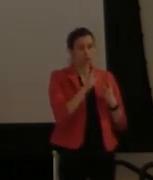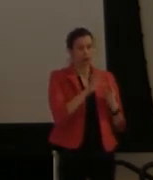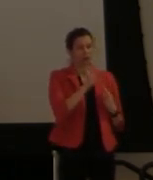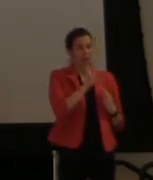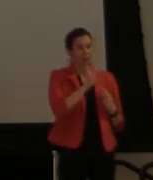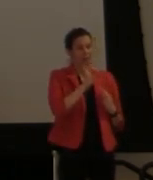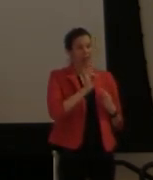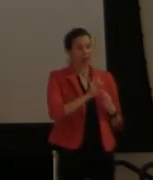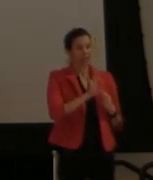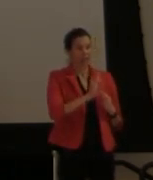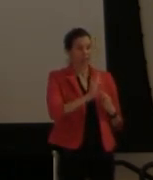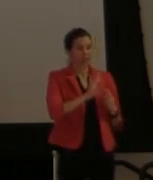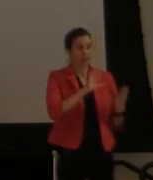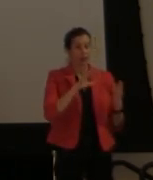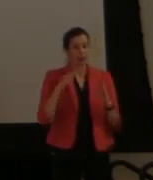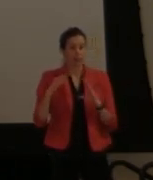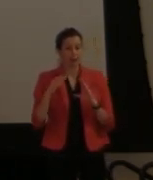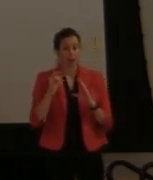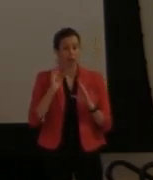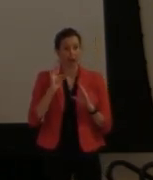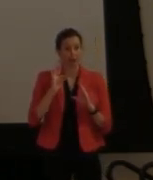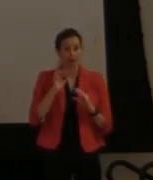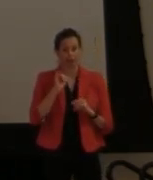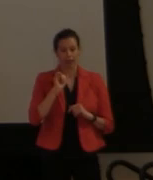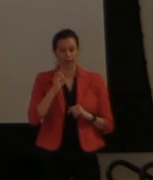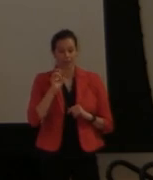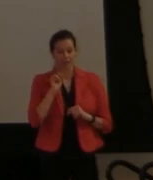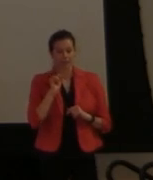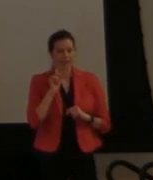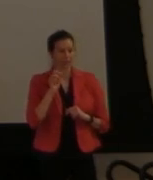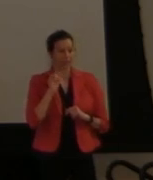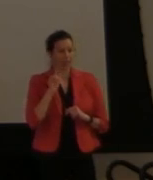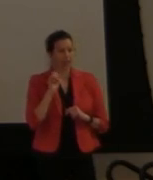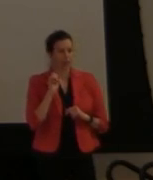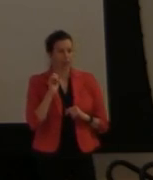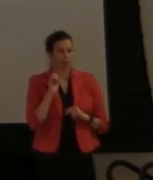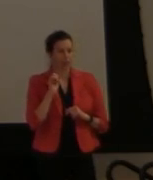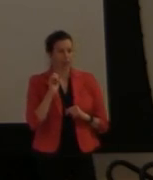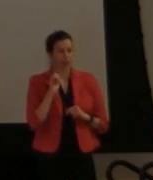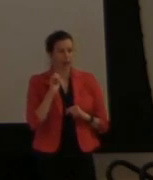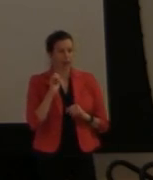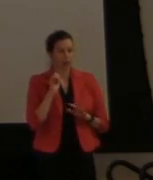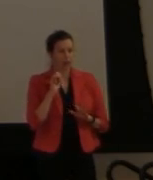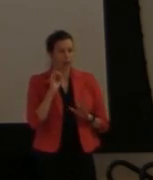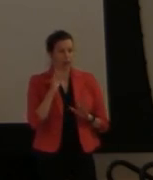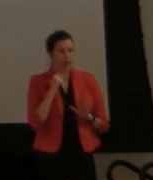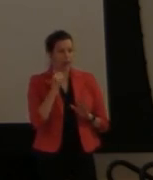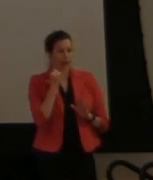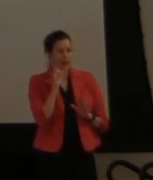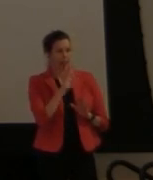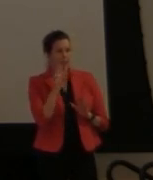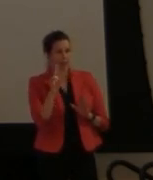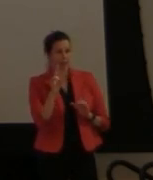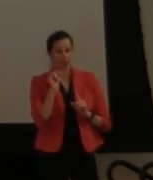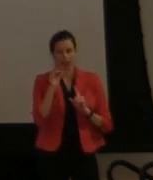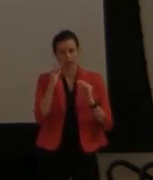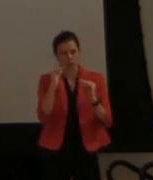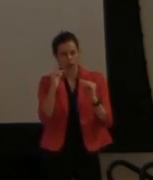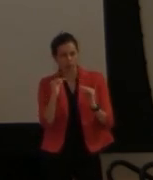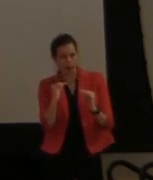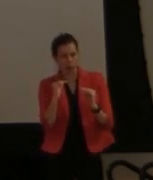years of age, compared to if you live in Avondale, which, if I had a highlighter here, which is right